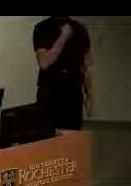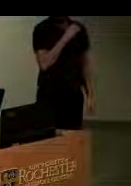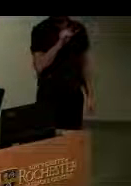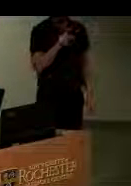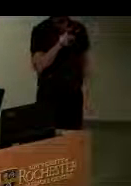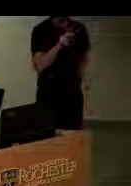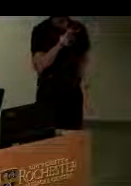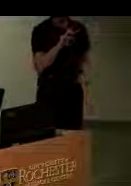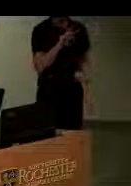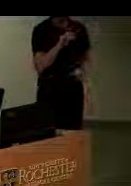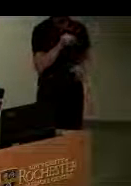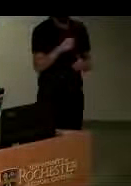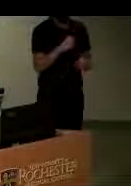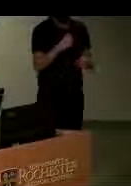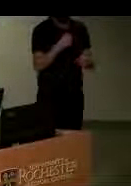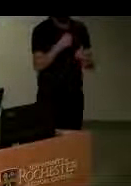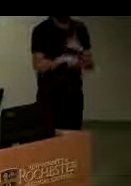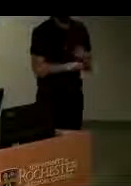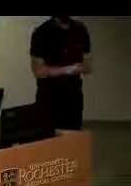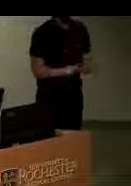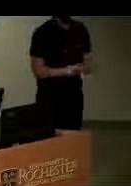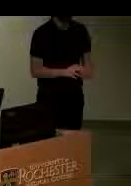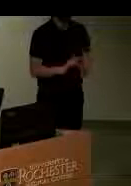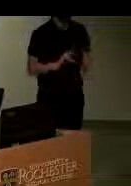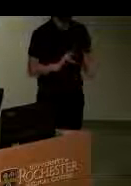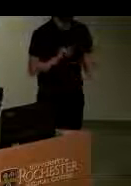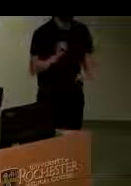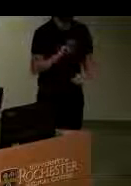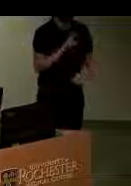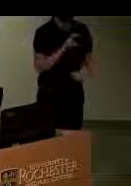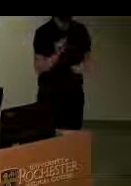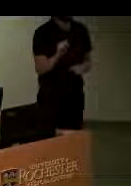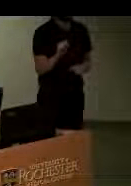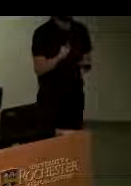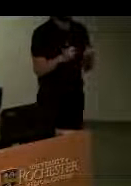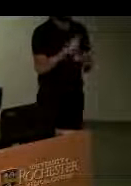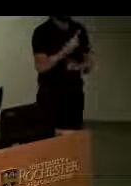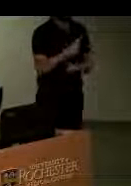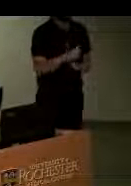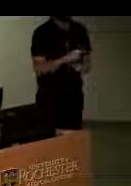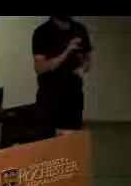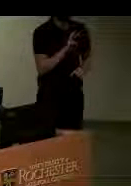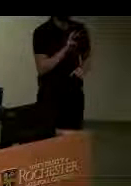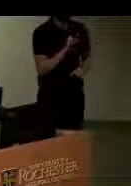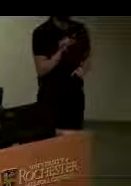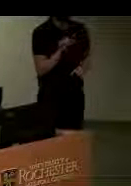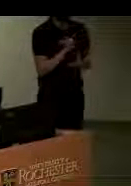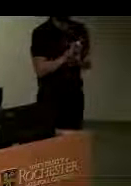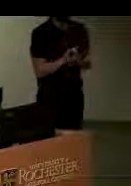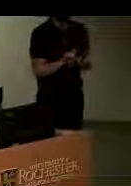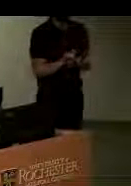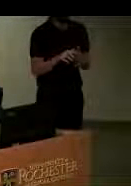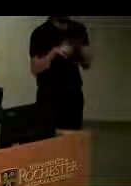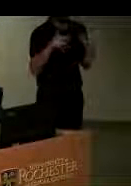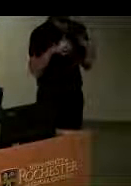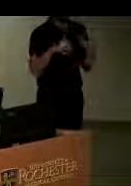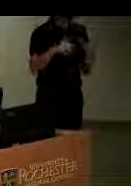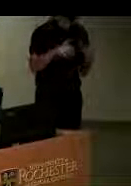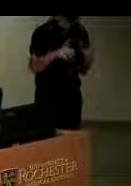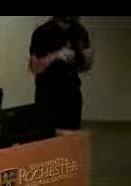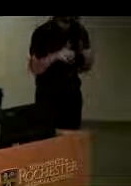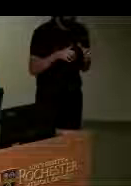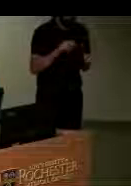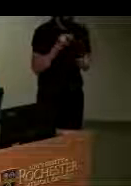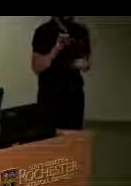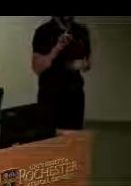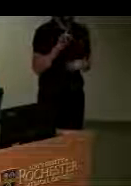Kevin was born really premature. That ultrasound was off by at least 6 or 8 weeks. And he was in the